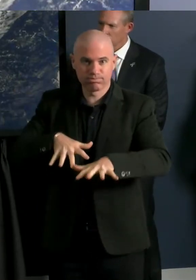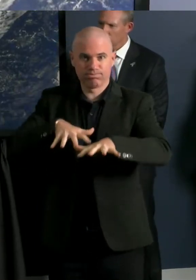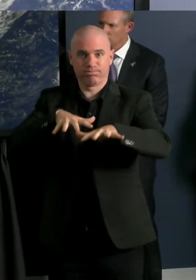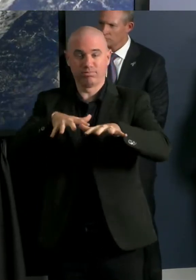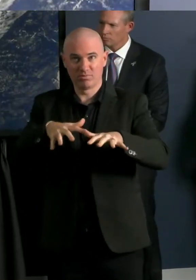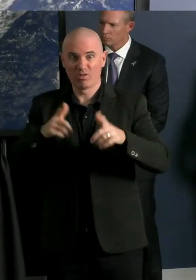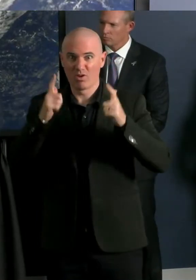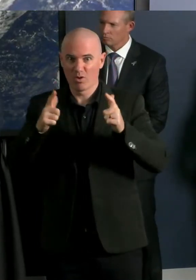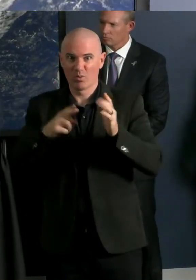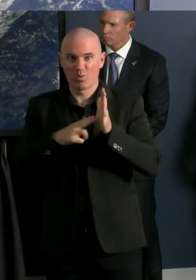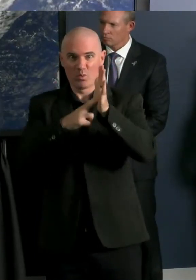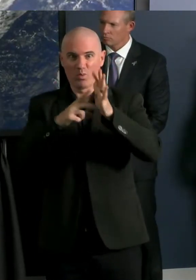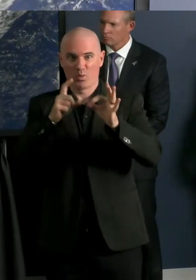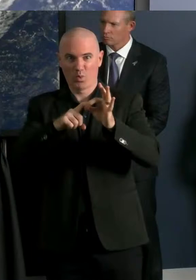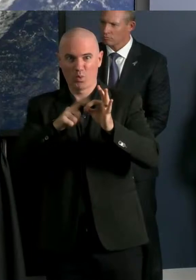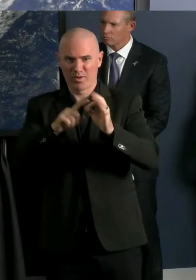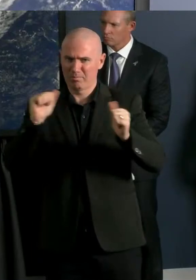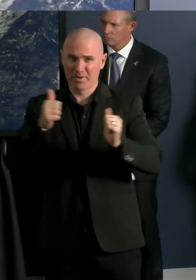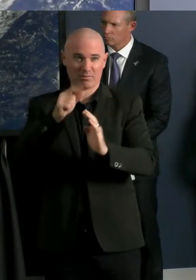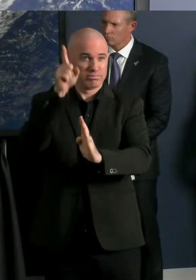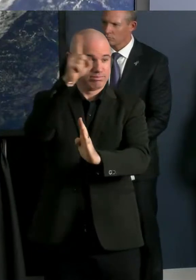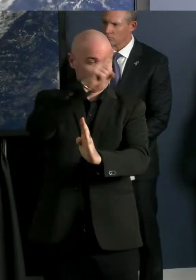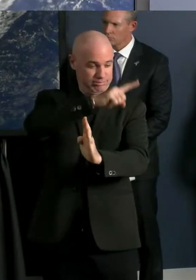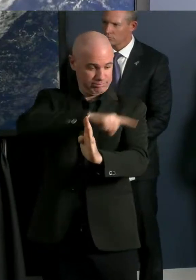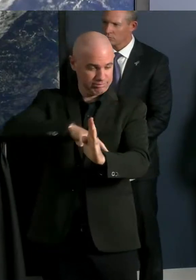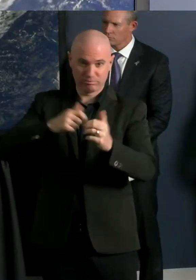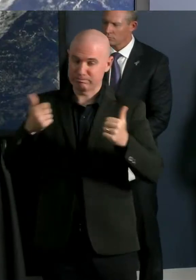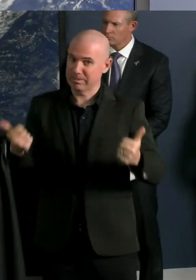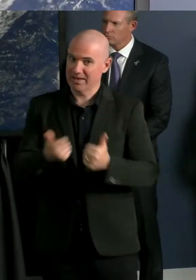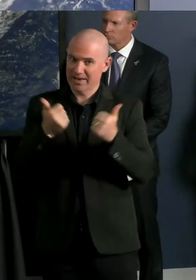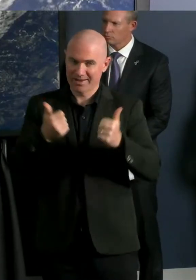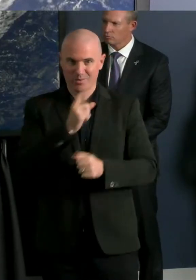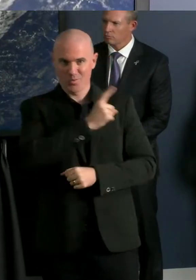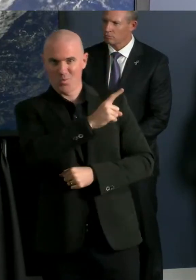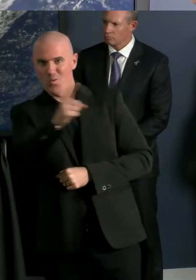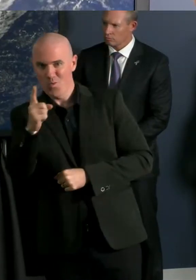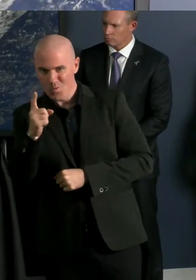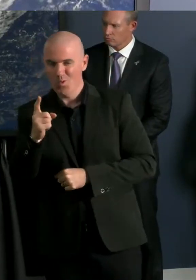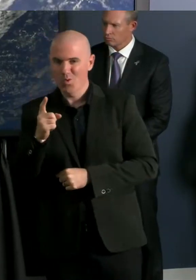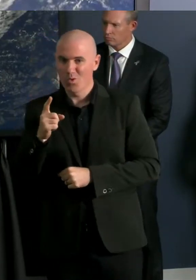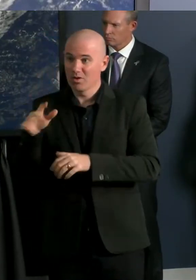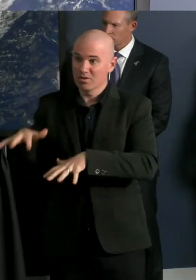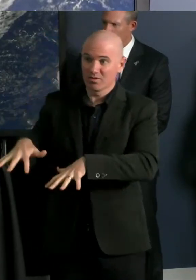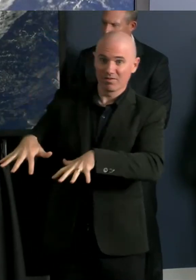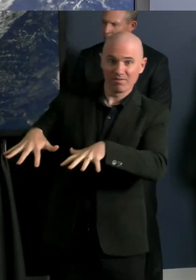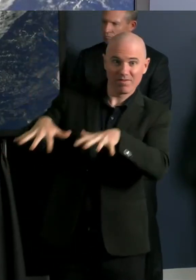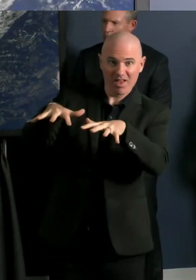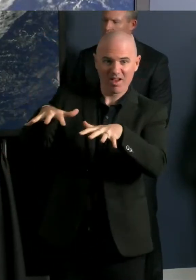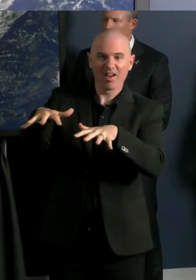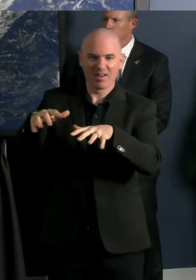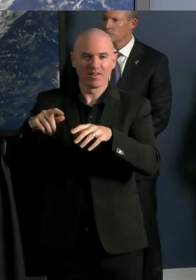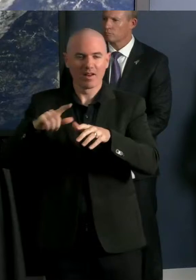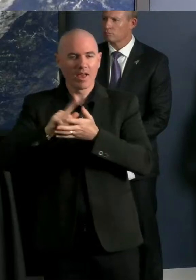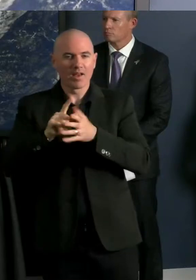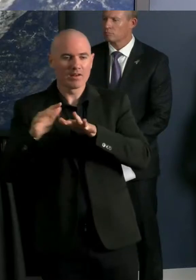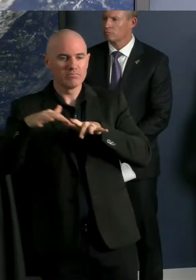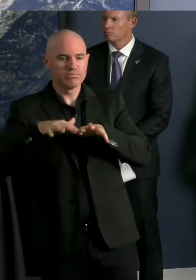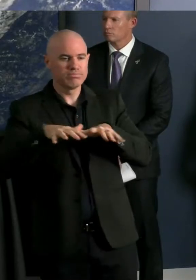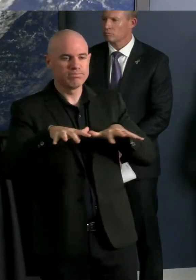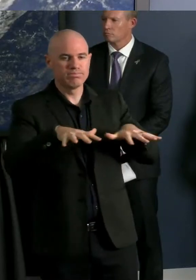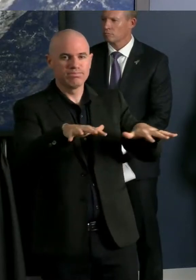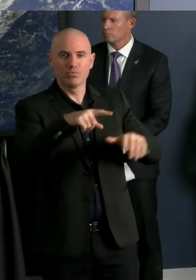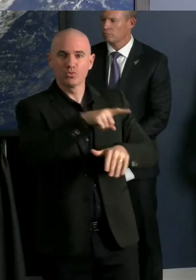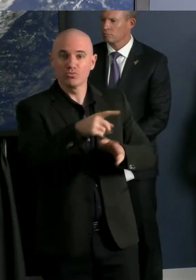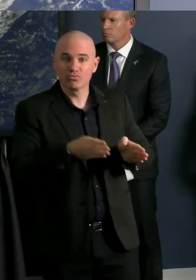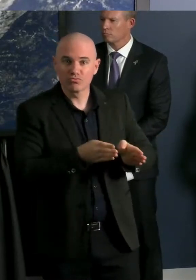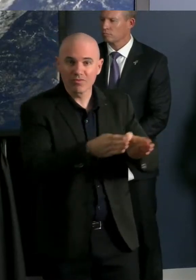Queensland, and the Bureau will be issuing flood warnings as we see that flooding occurring for the riverine flooding in those